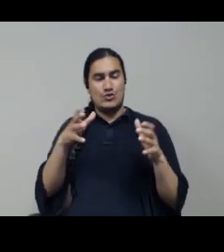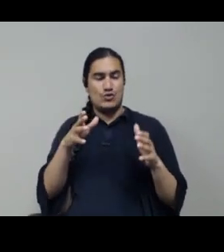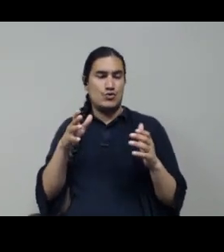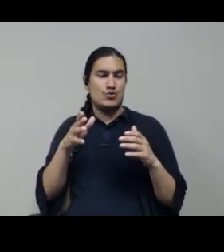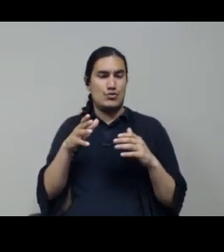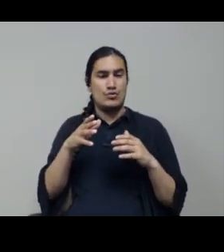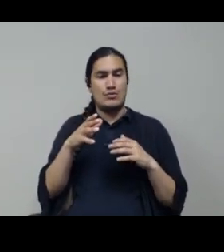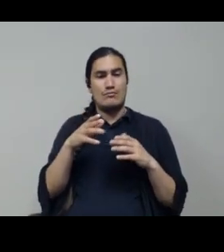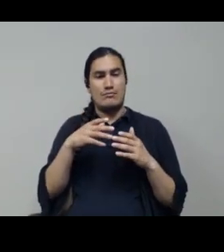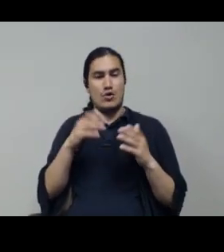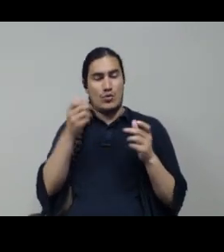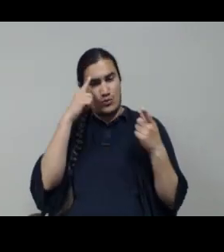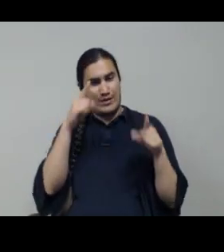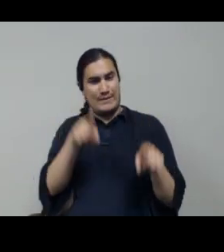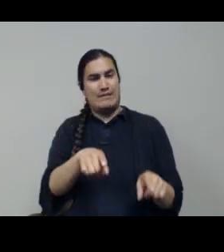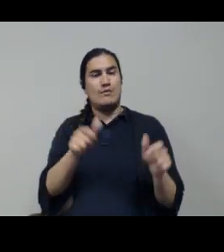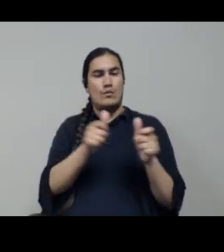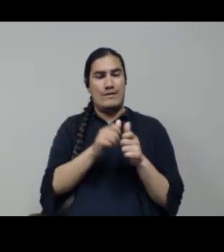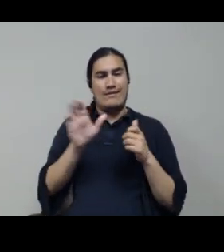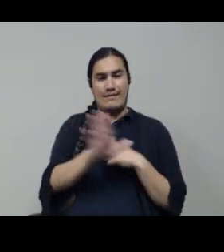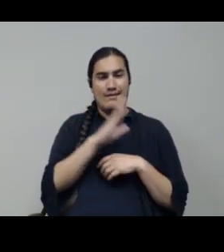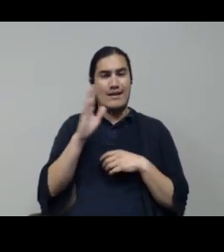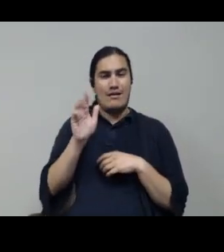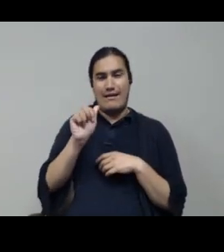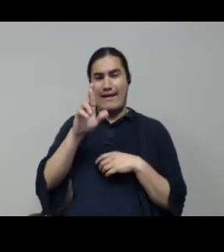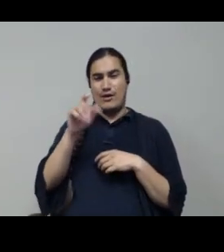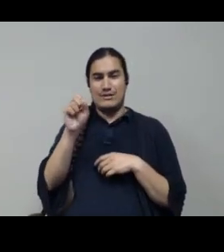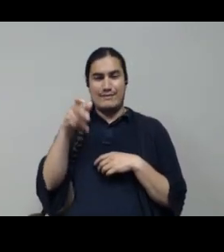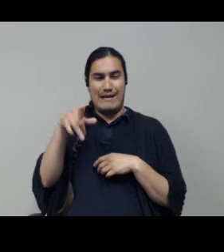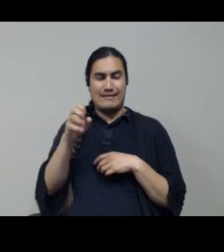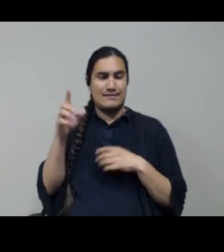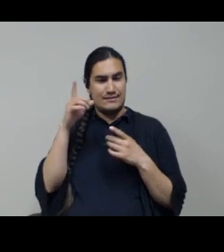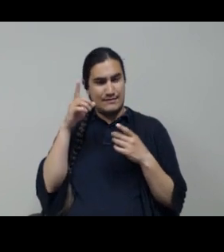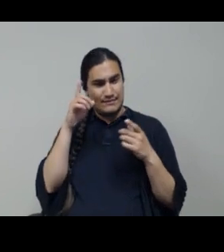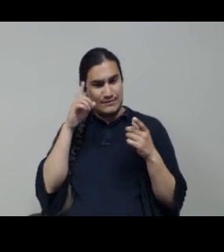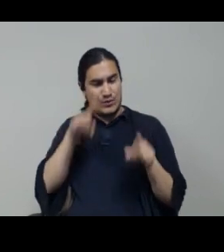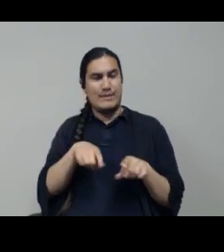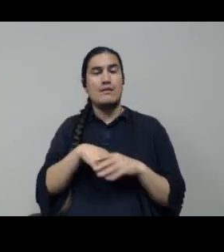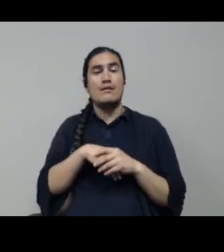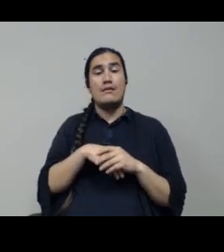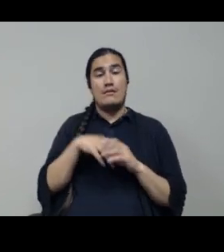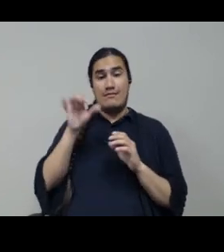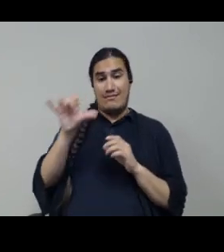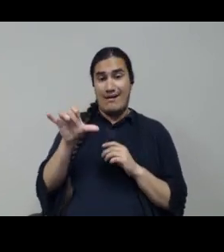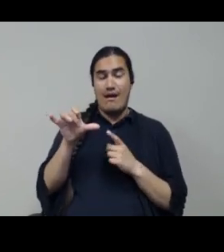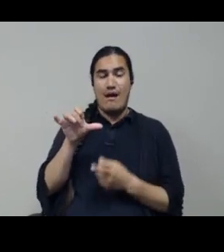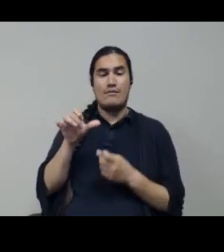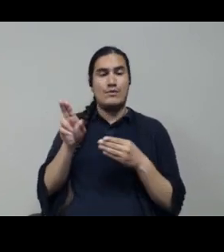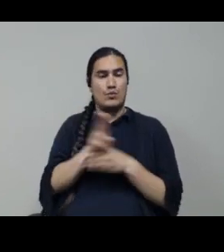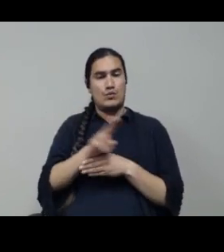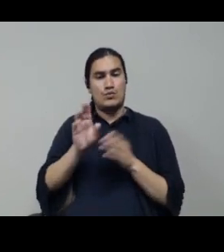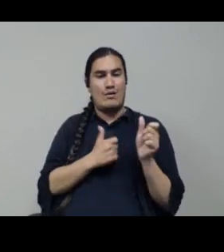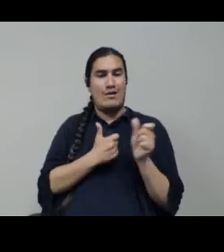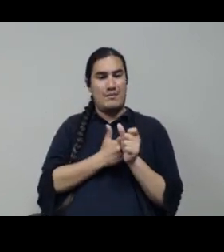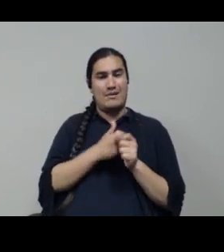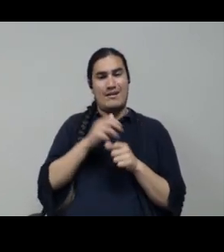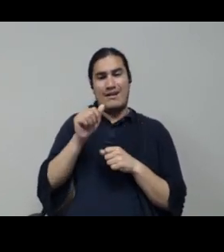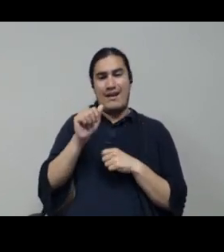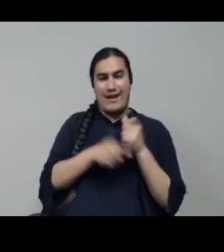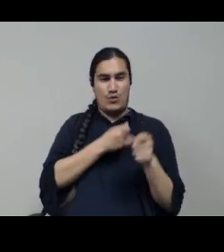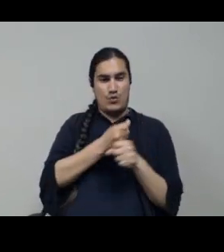their airspace lease program. The master license agreement is being amended to update the annual base license fee